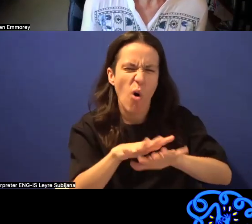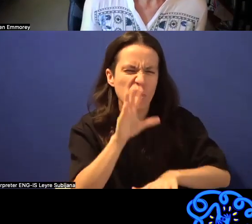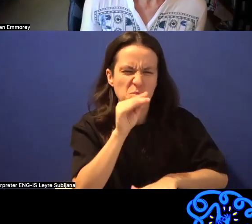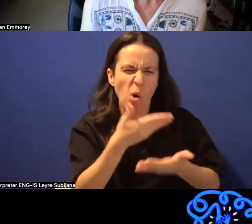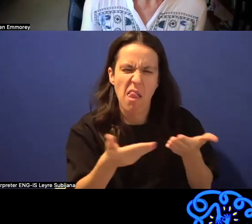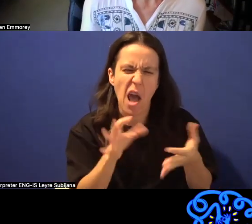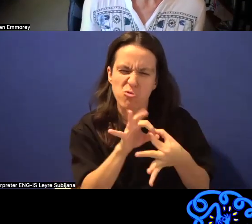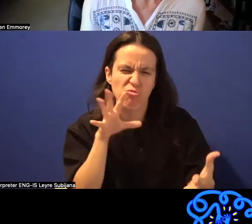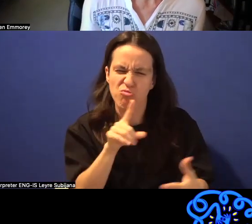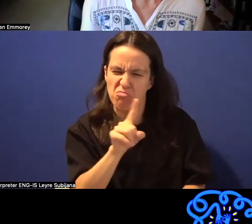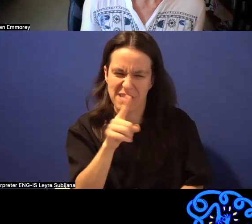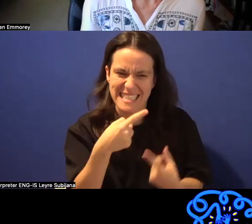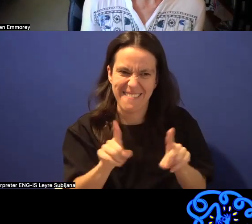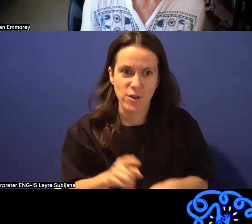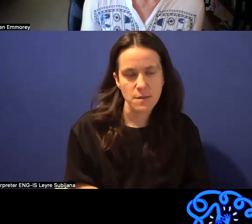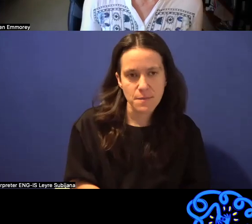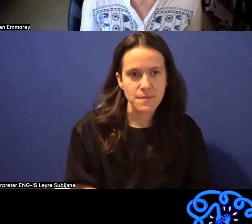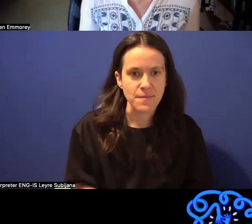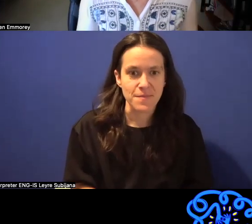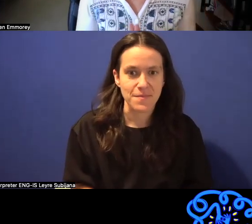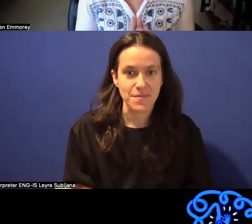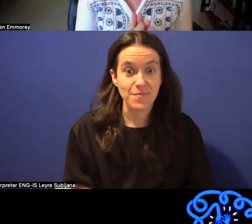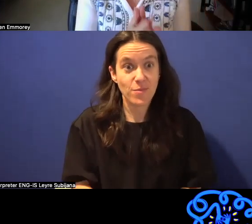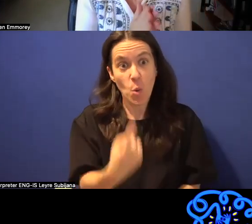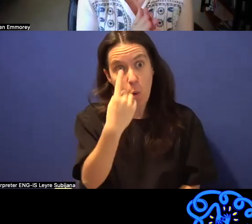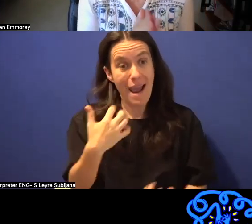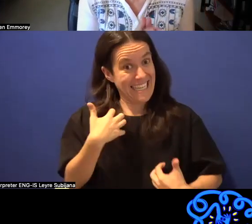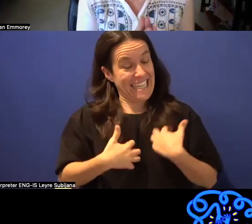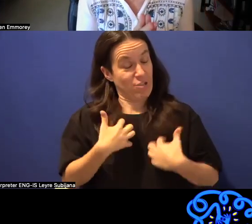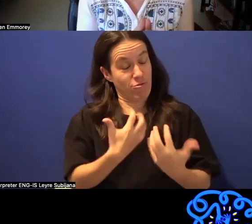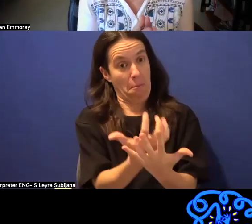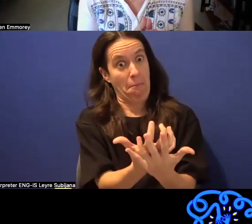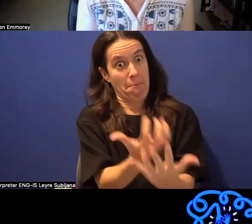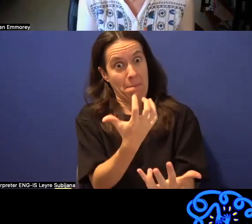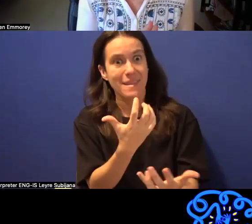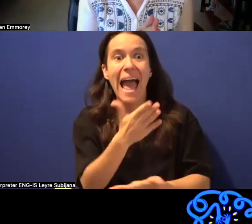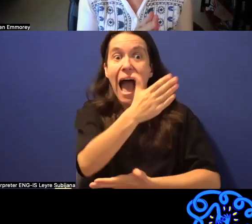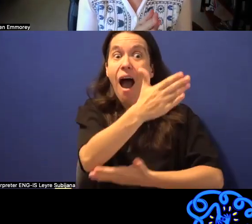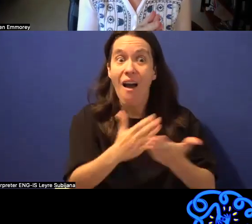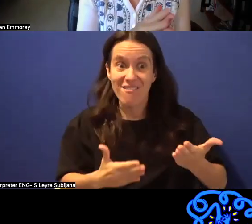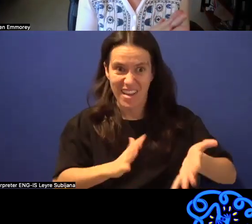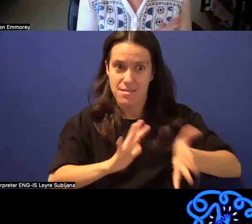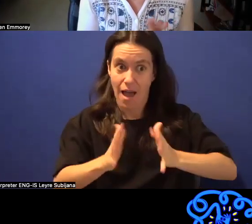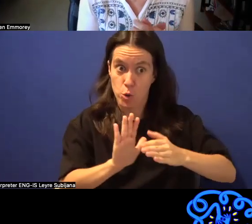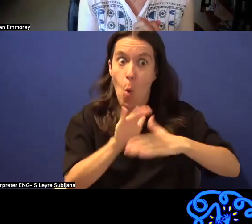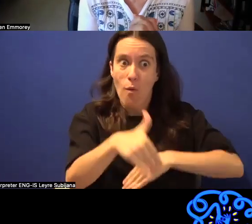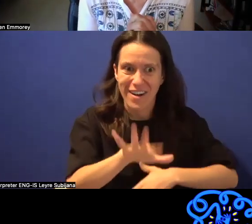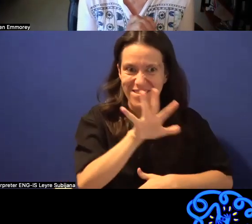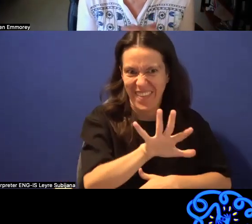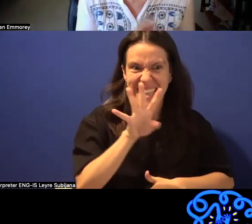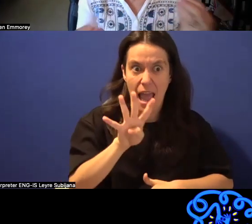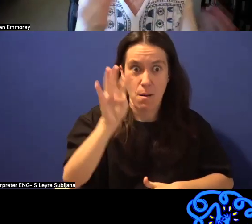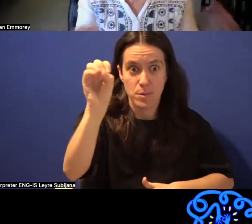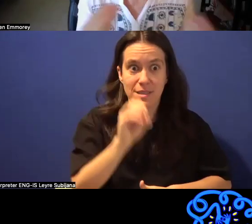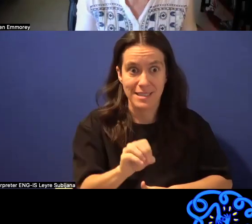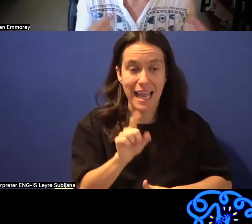So one interesting thing is that over half of the signs in our networks were